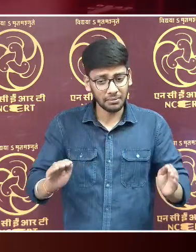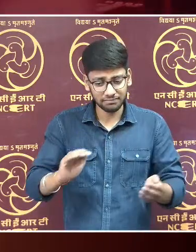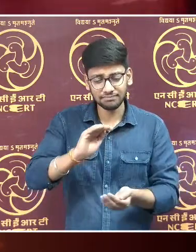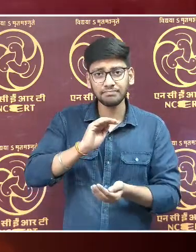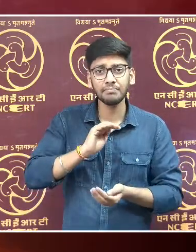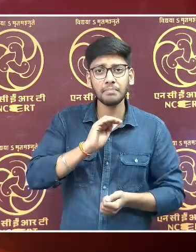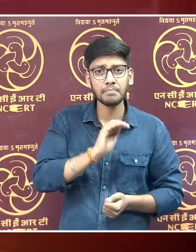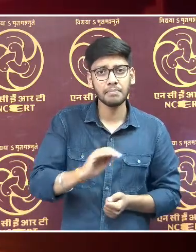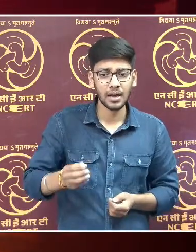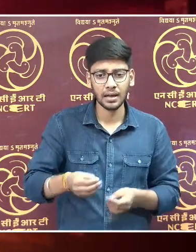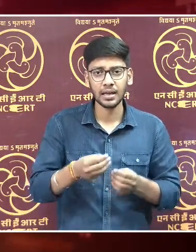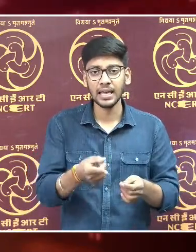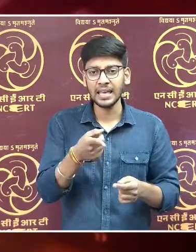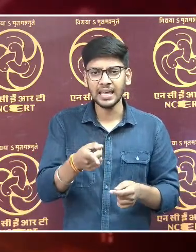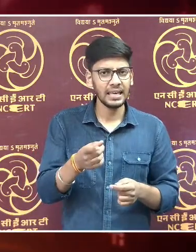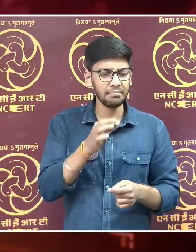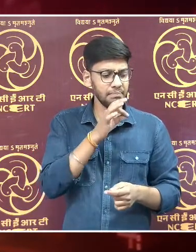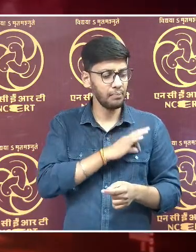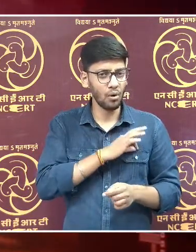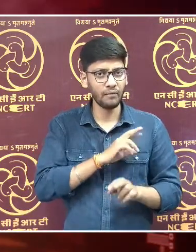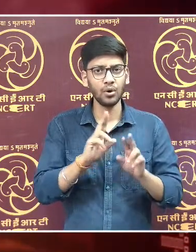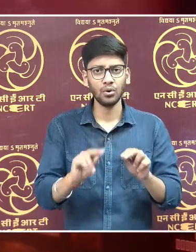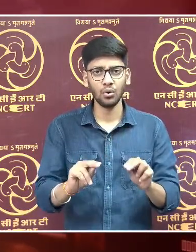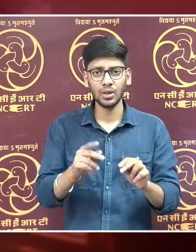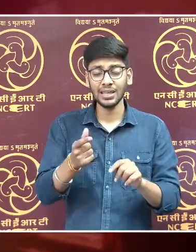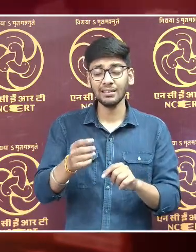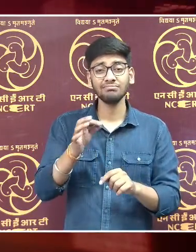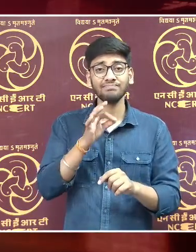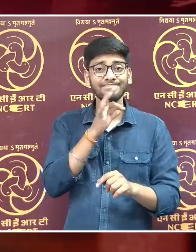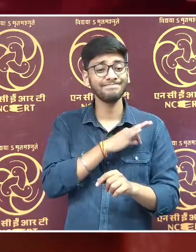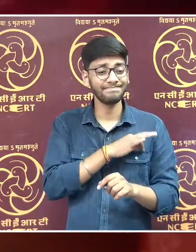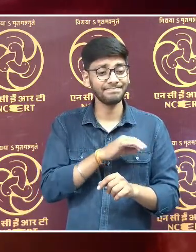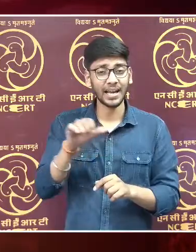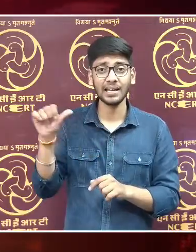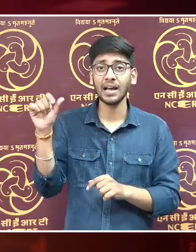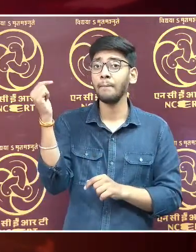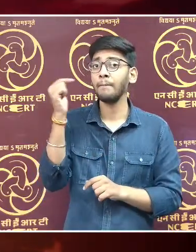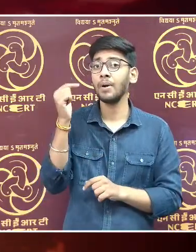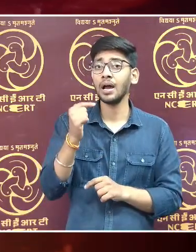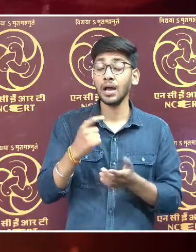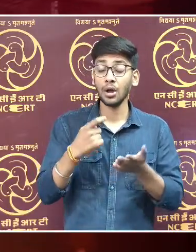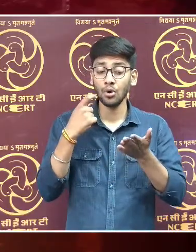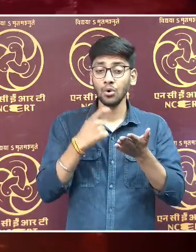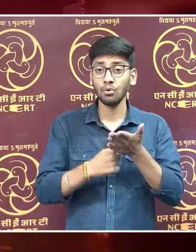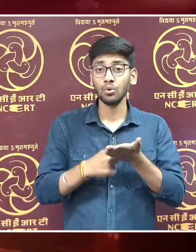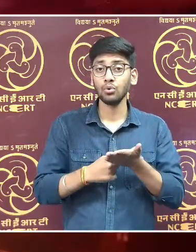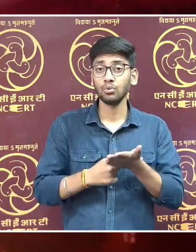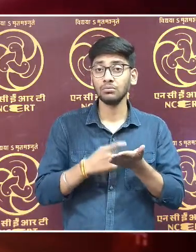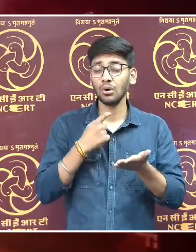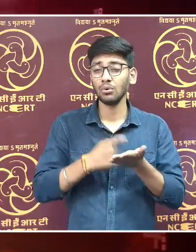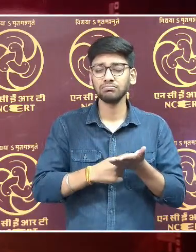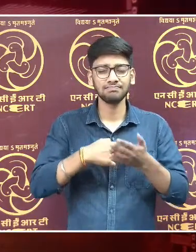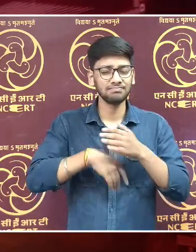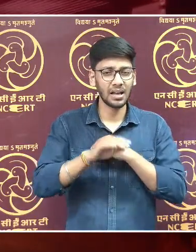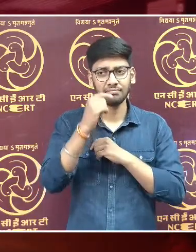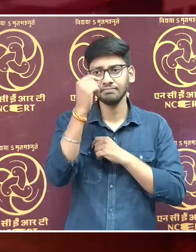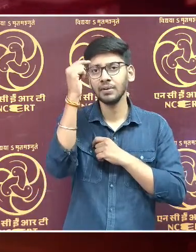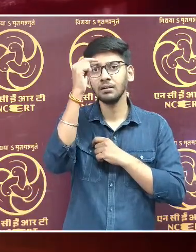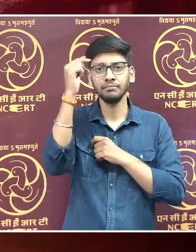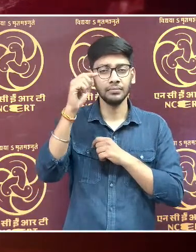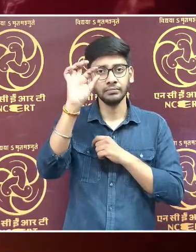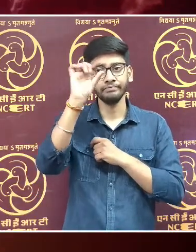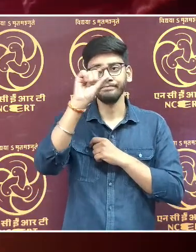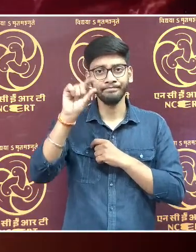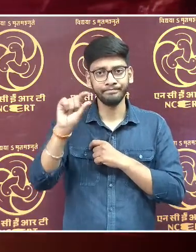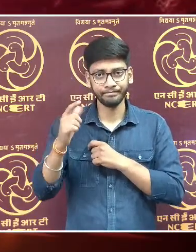Okay, there's no Right. harm on gifting it, but along with that, they should tell them the rules also how to follow. So they keep having it